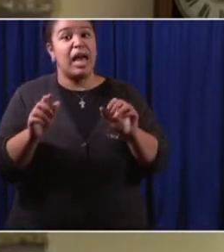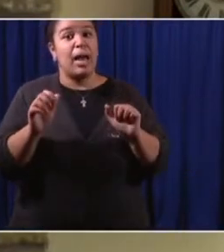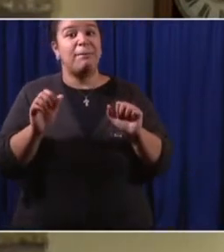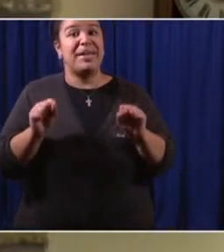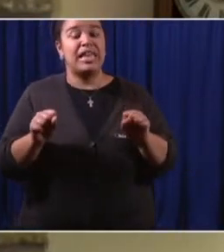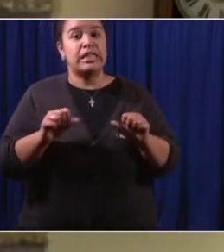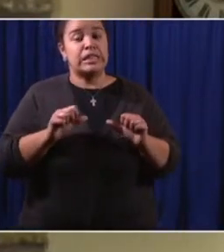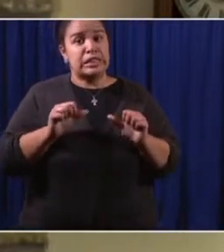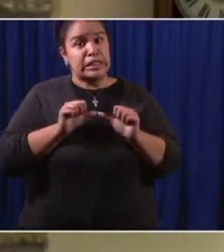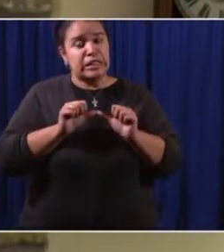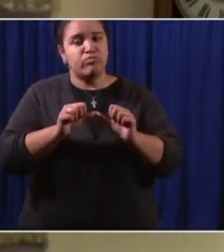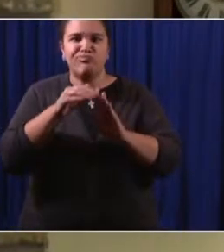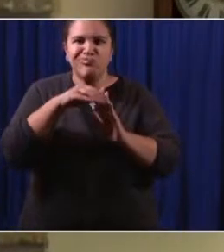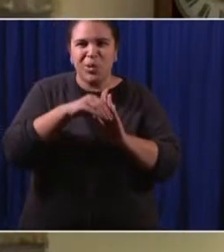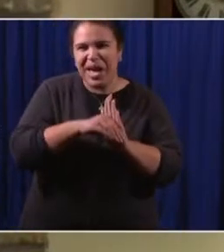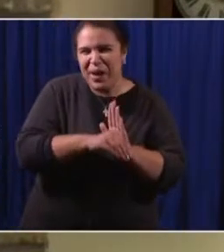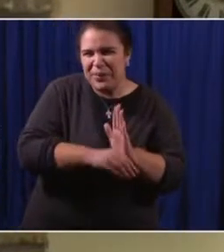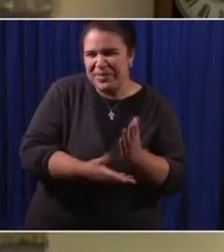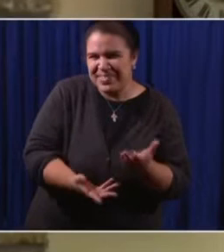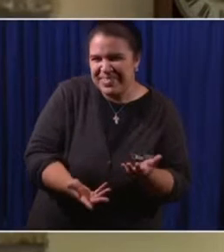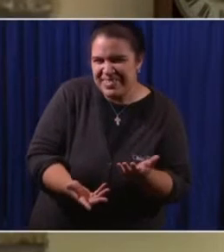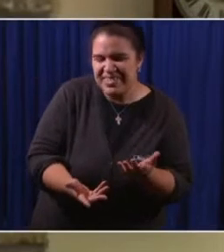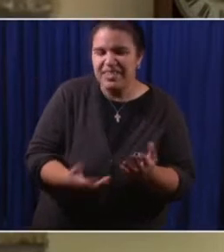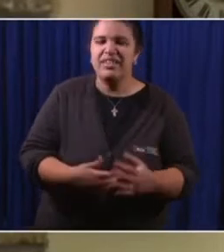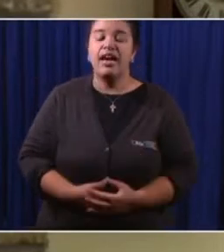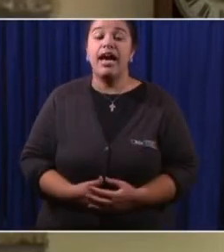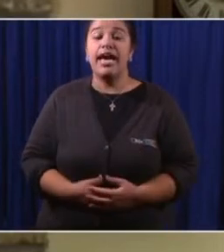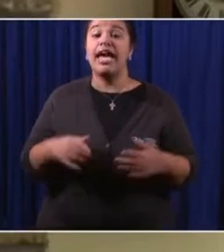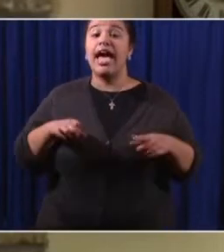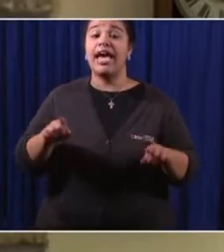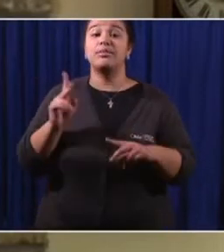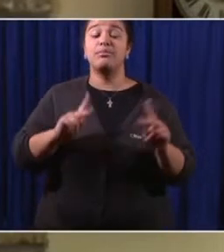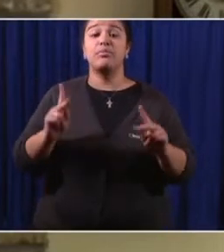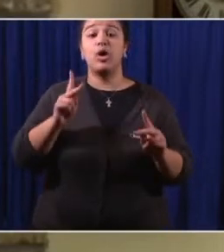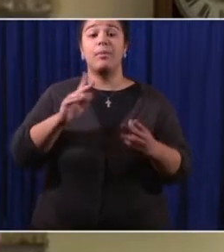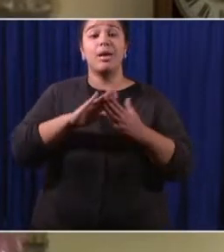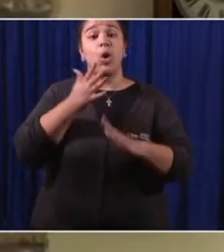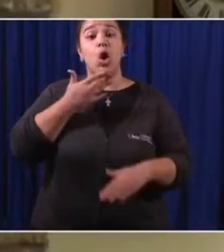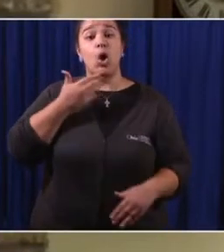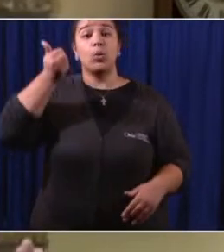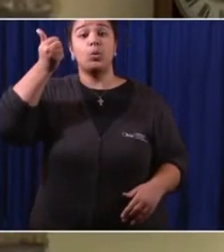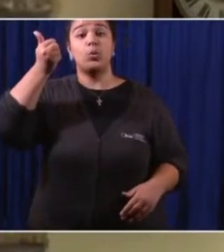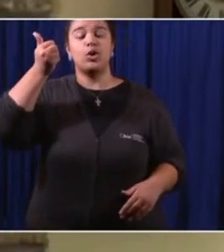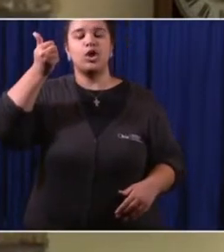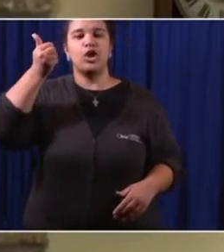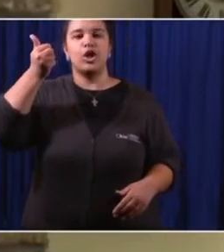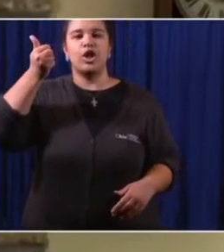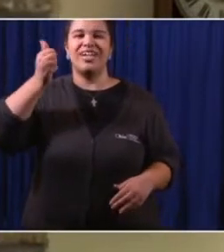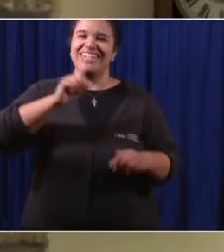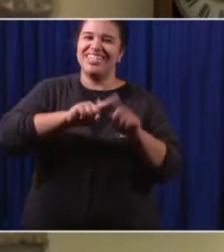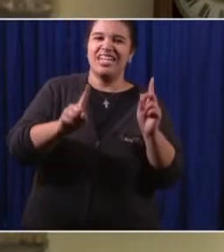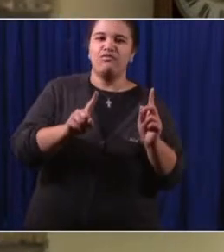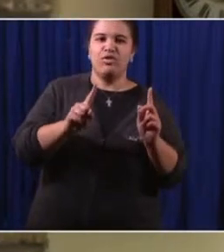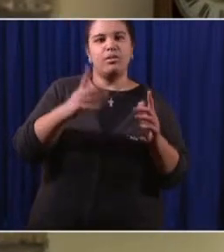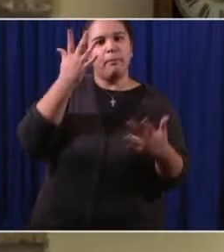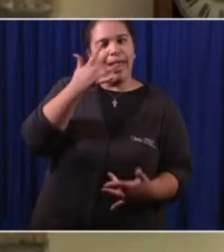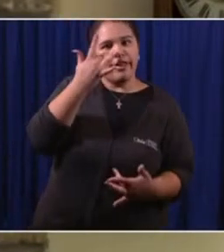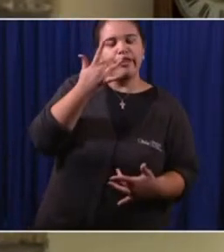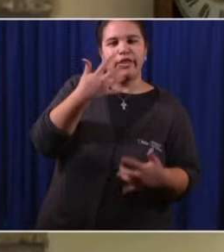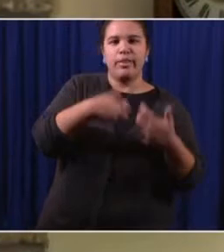seen that. And we also know statistically that as people get older, they pick up more other medical problems. That's just a fact of